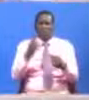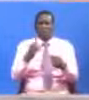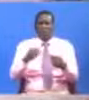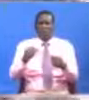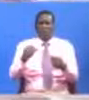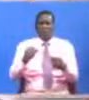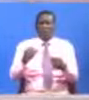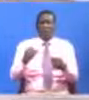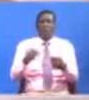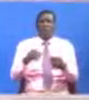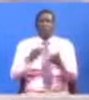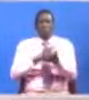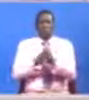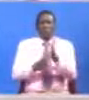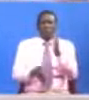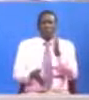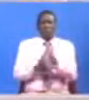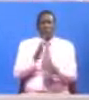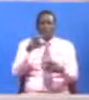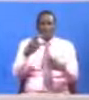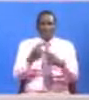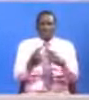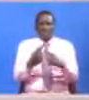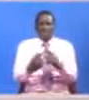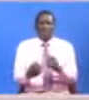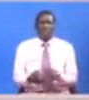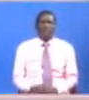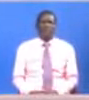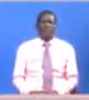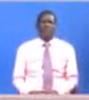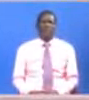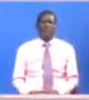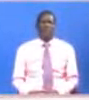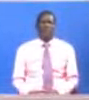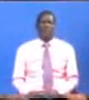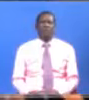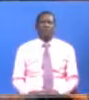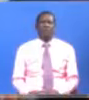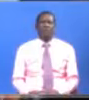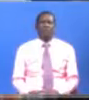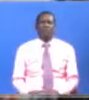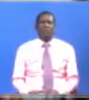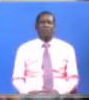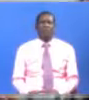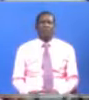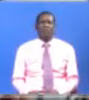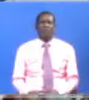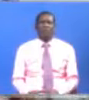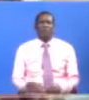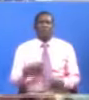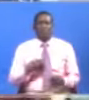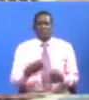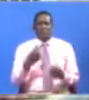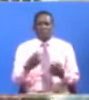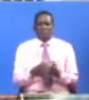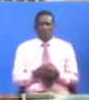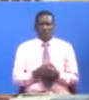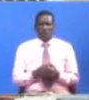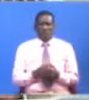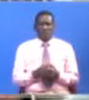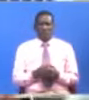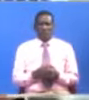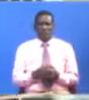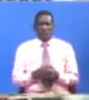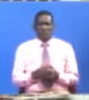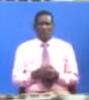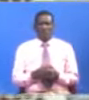the fastest man this year. To win this race in 9.92. Kung Fu Kenny. I saw my teammate beat Tobago, so I was like, it's got to be